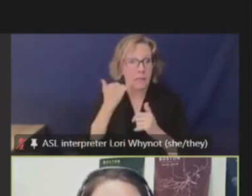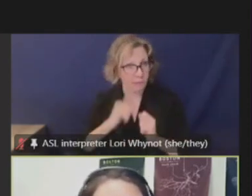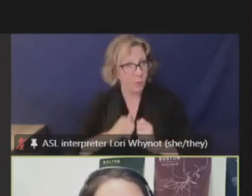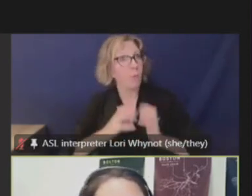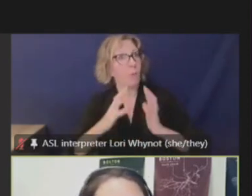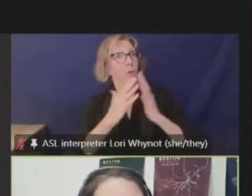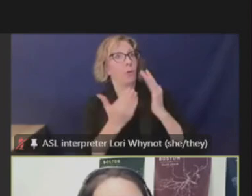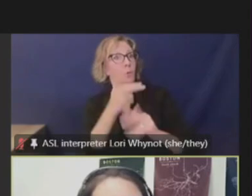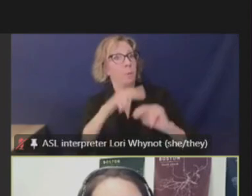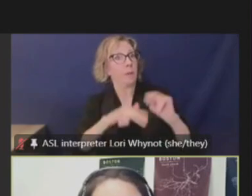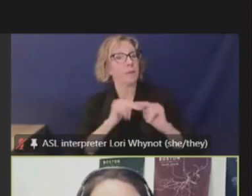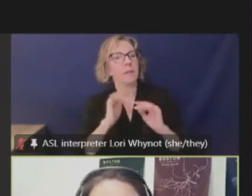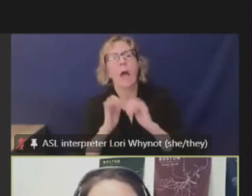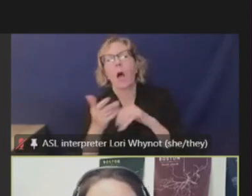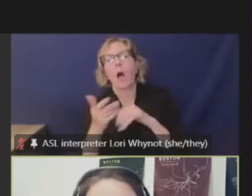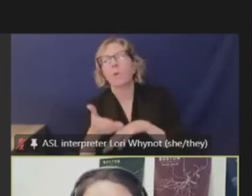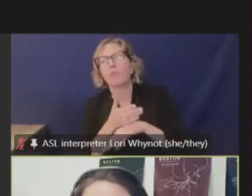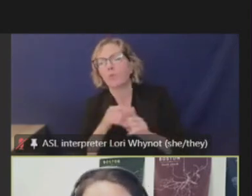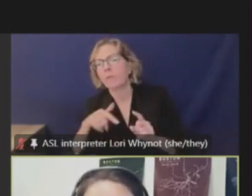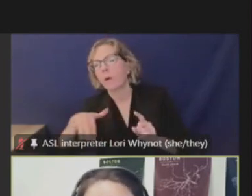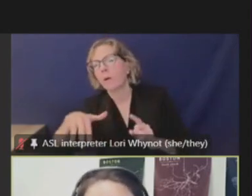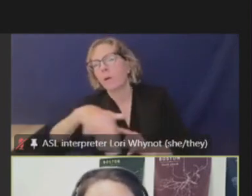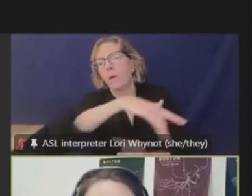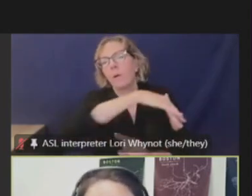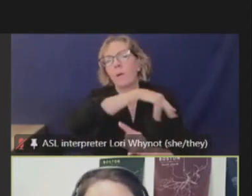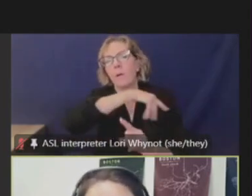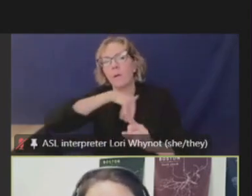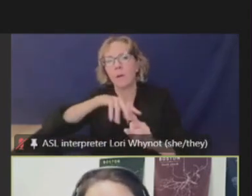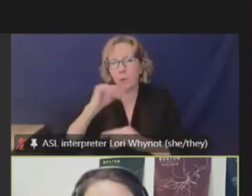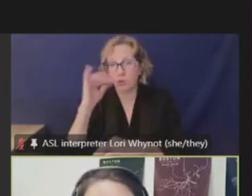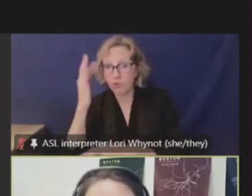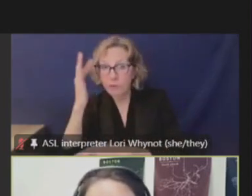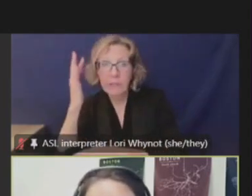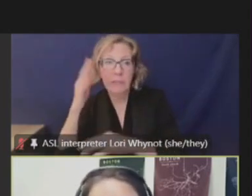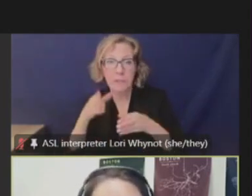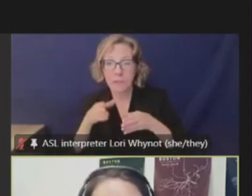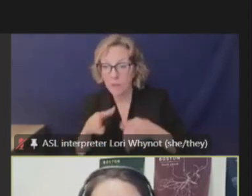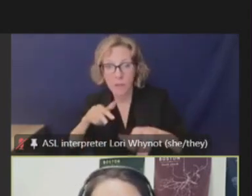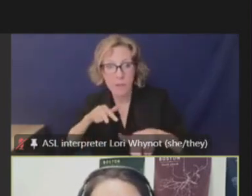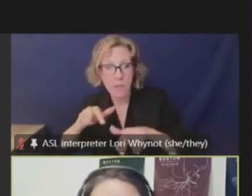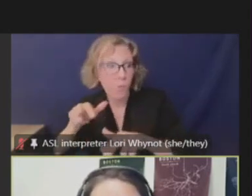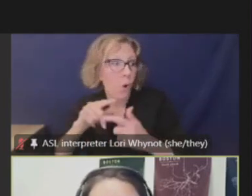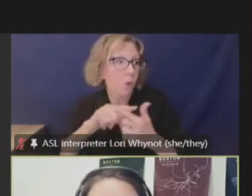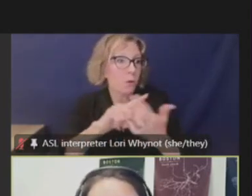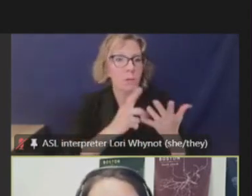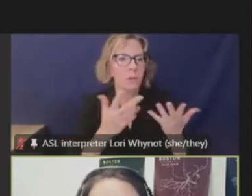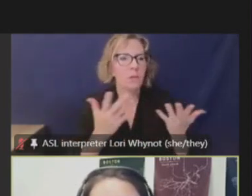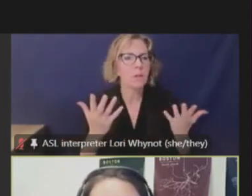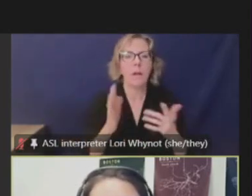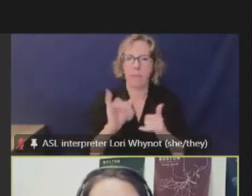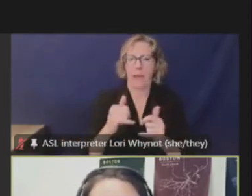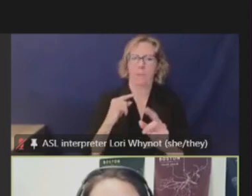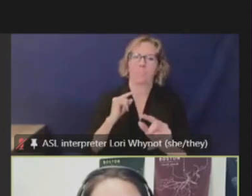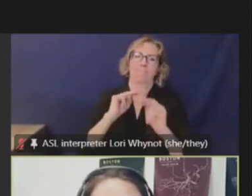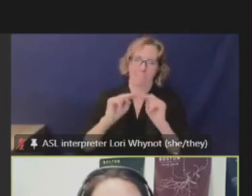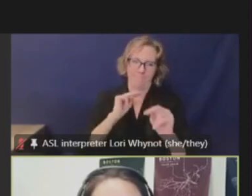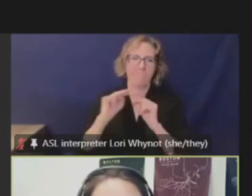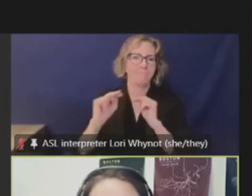street trees. Currently, this is a process that is entirely negotiated, and we think